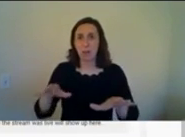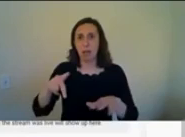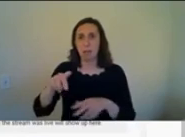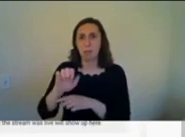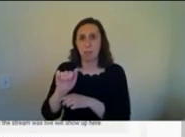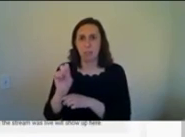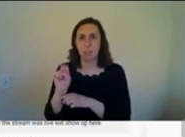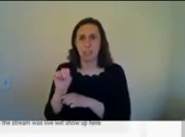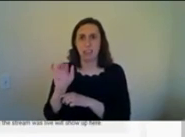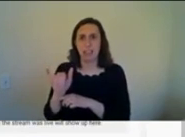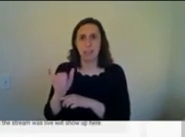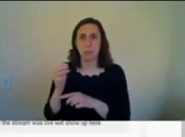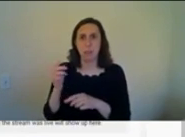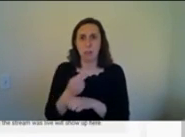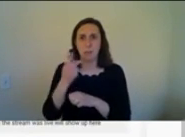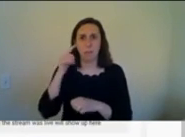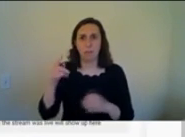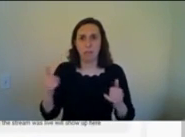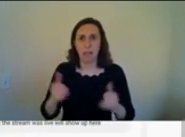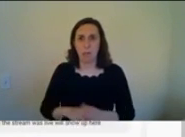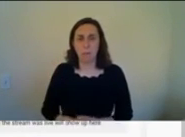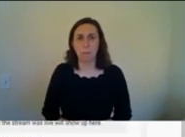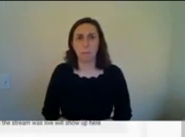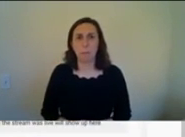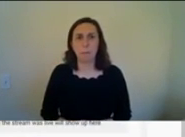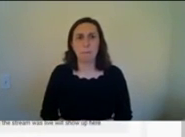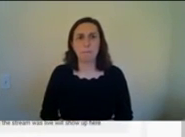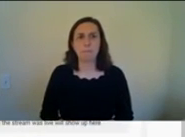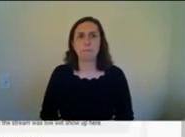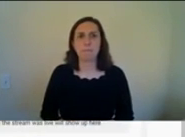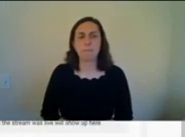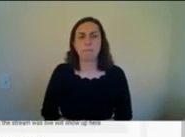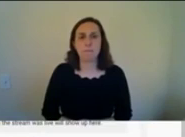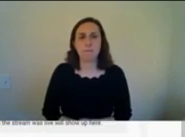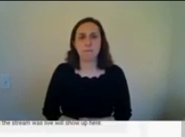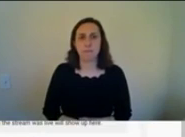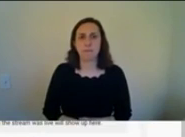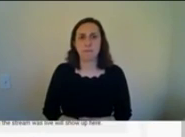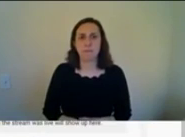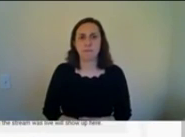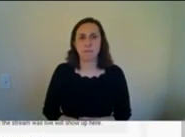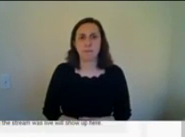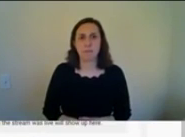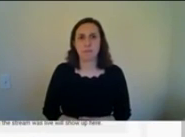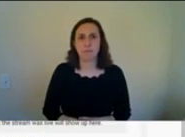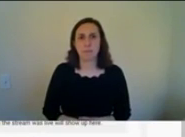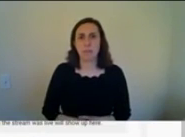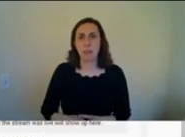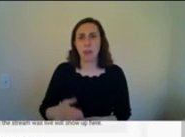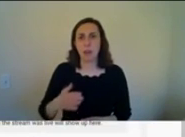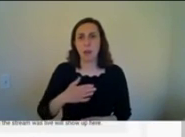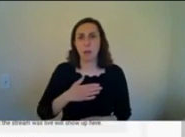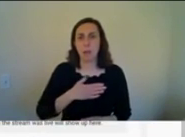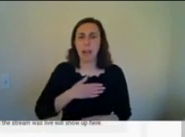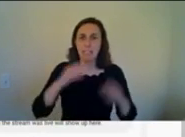been in classwork thing. My pedagogy was to use Pearson for